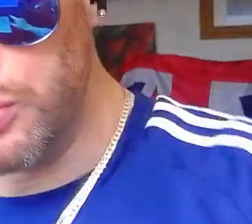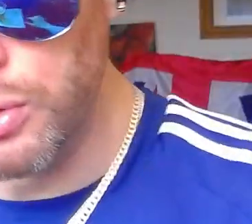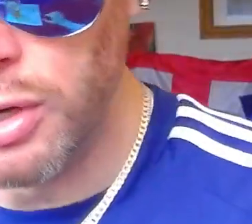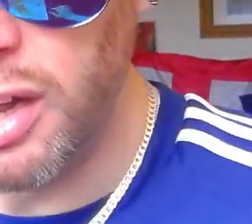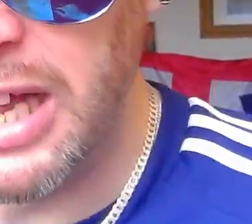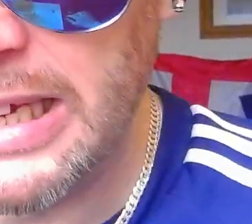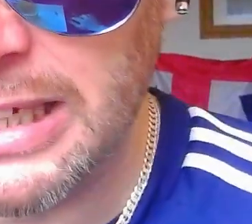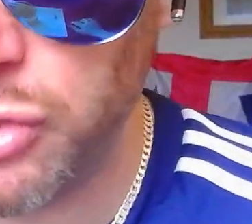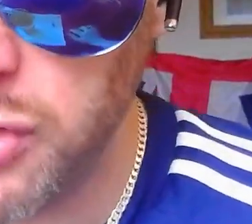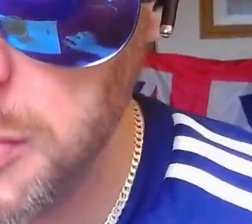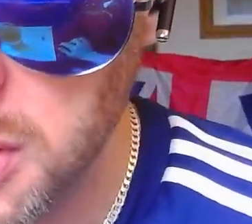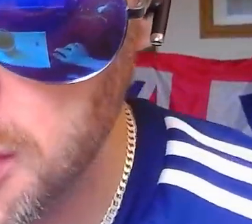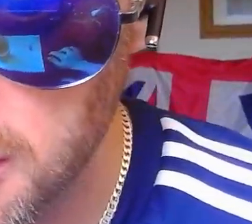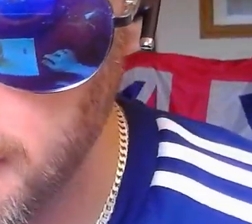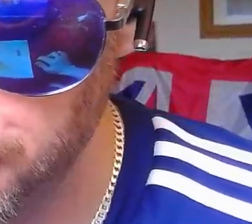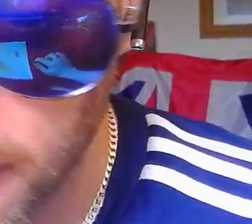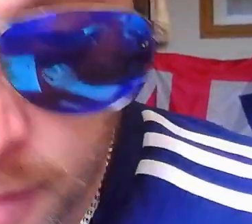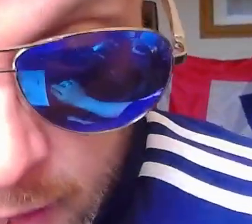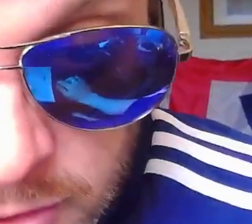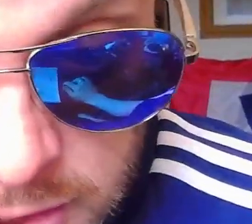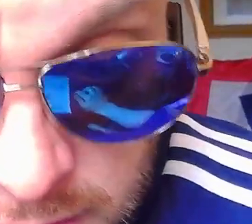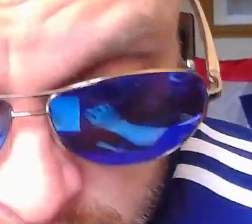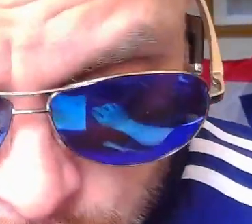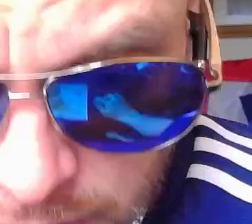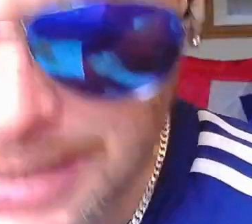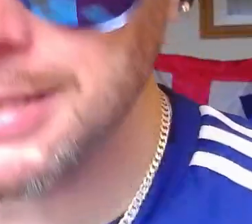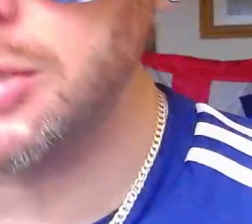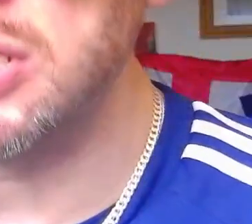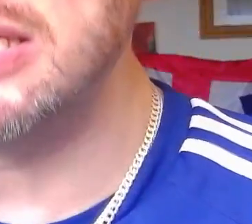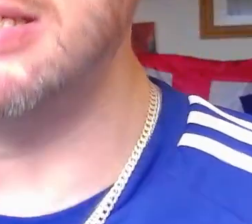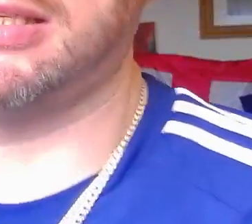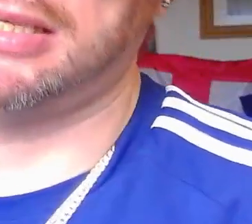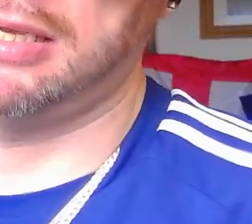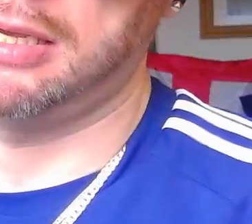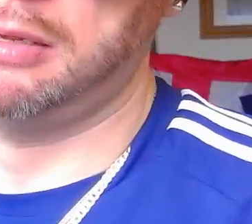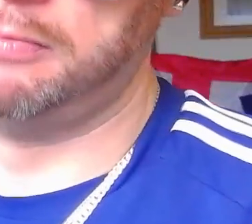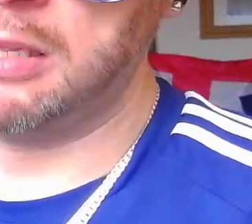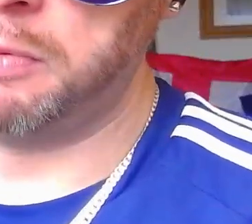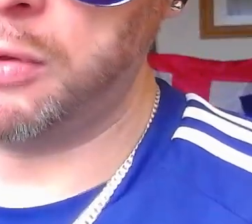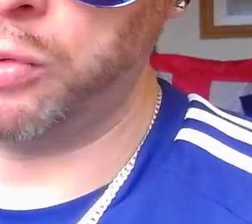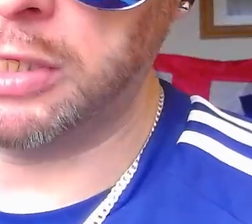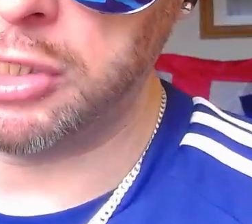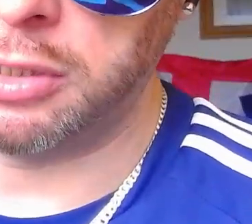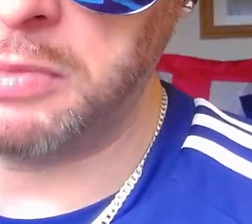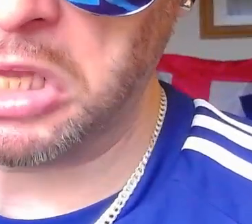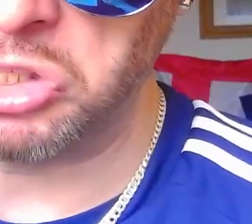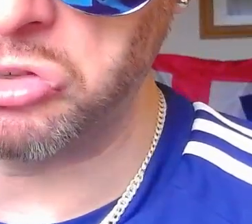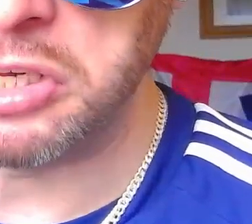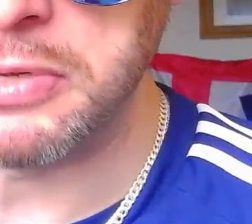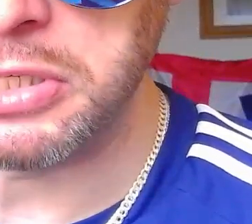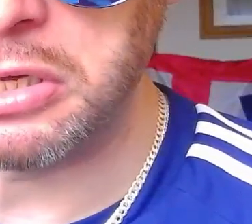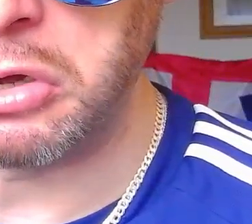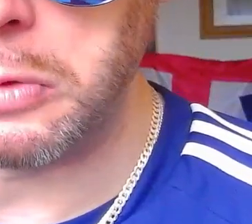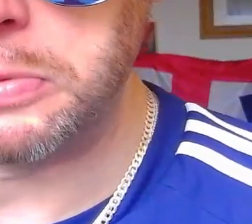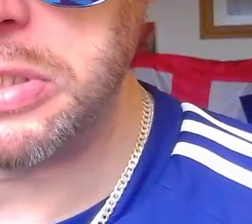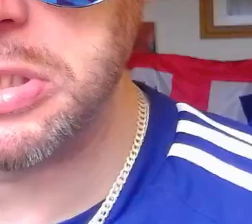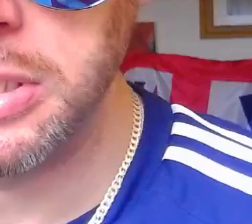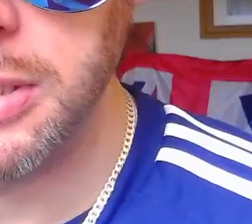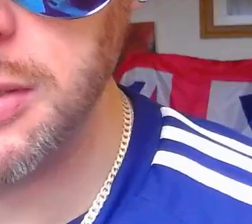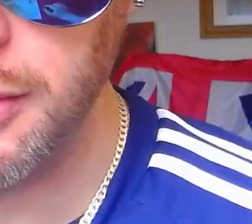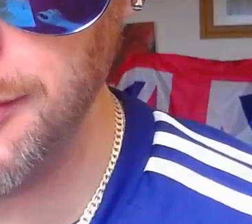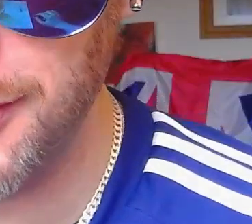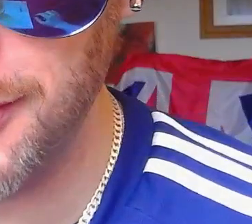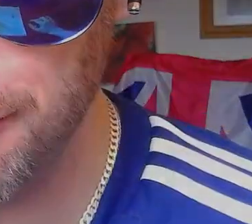Are you an extremist? Cat cheese, no cats, cheese. Maybe only some extremist